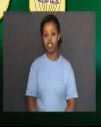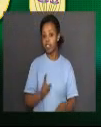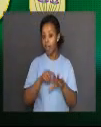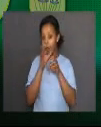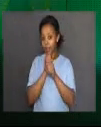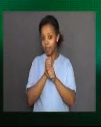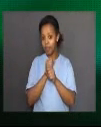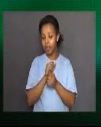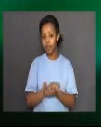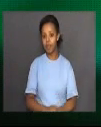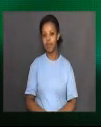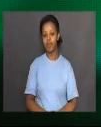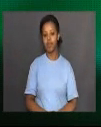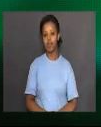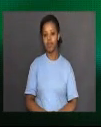Time's up.